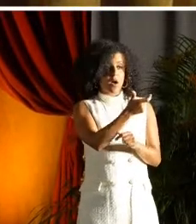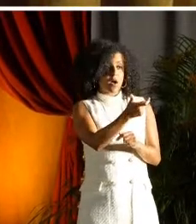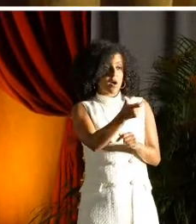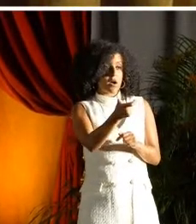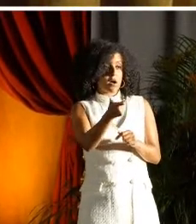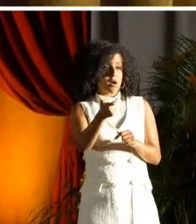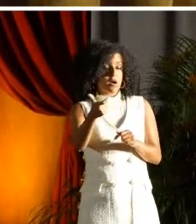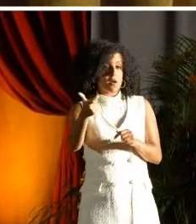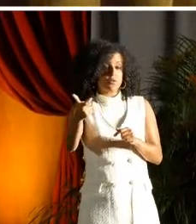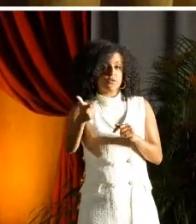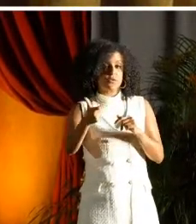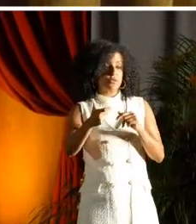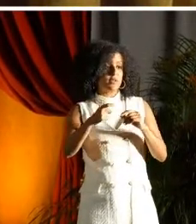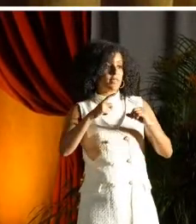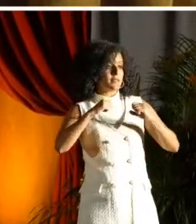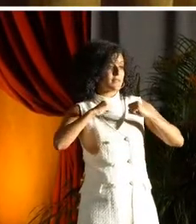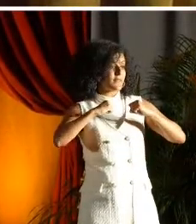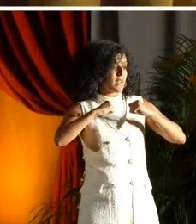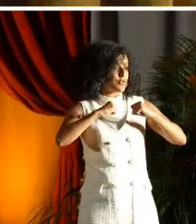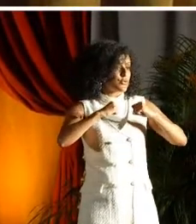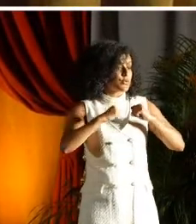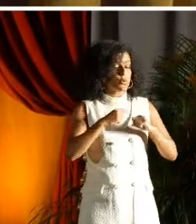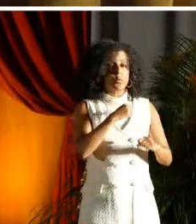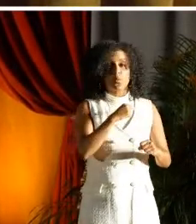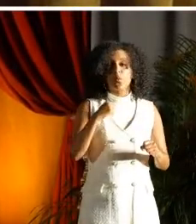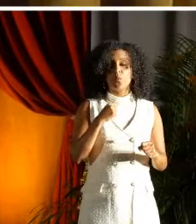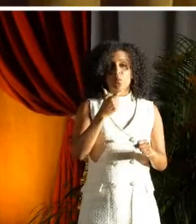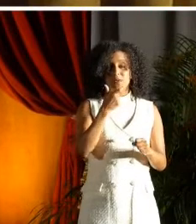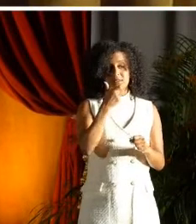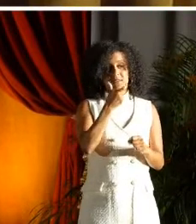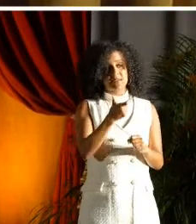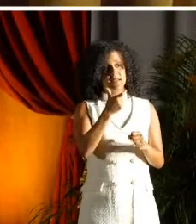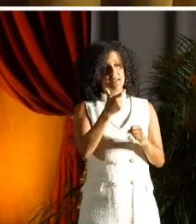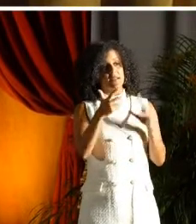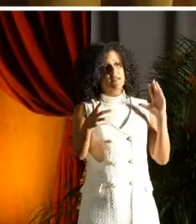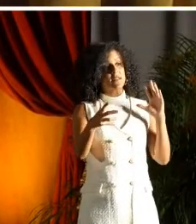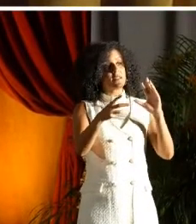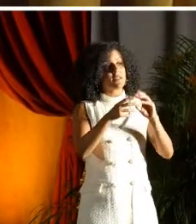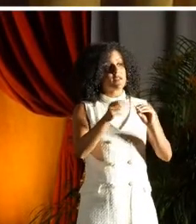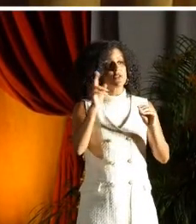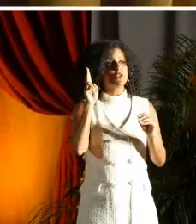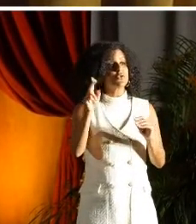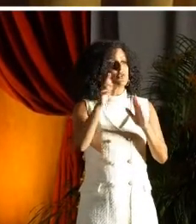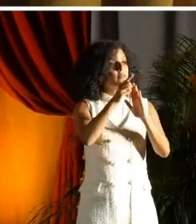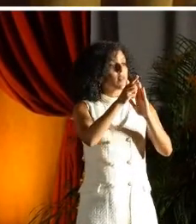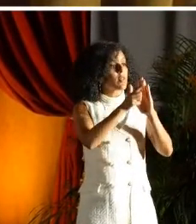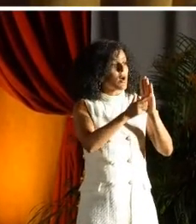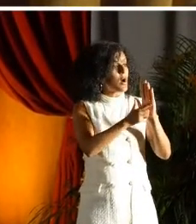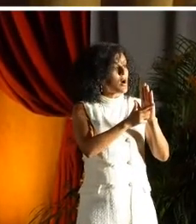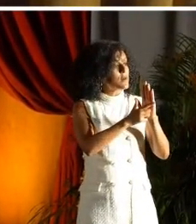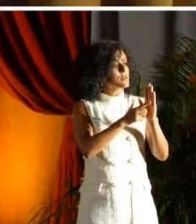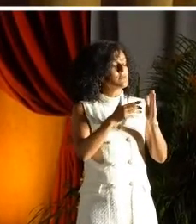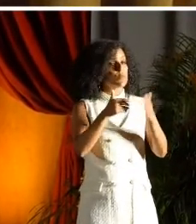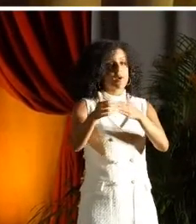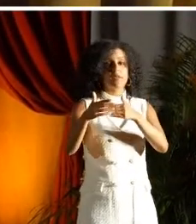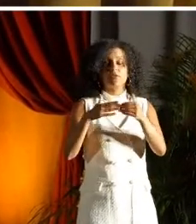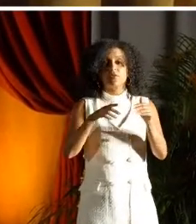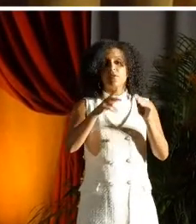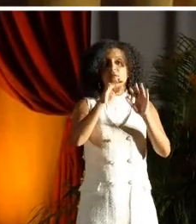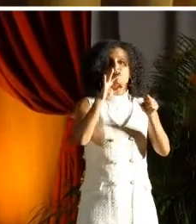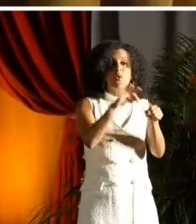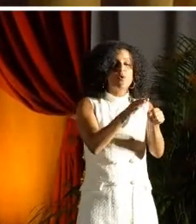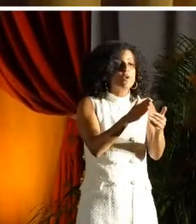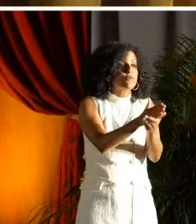as we watch the defenders, and we see what we know the history of the laws, whether it was the Voting Rights Act, the